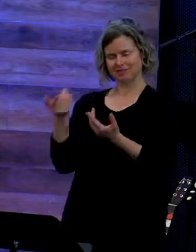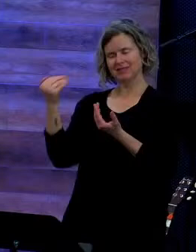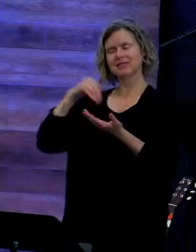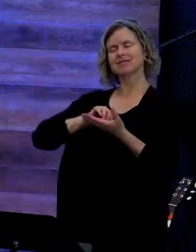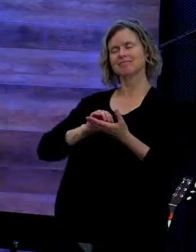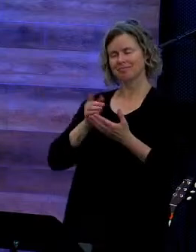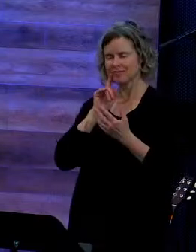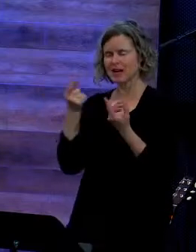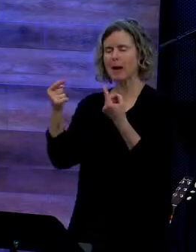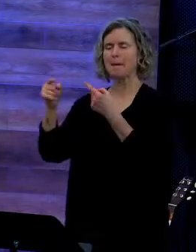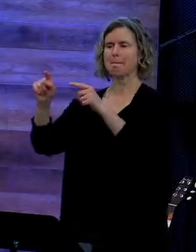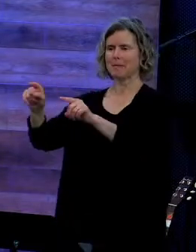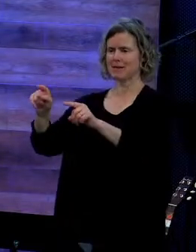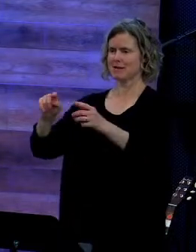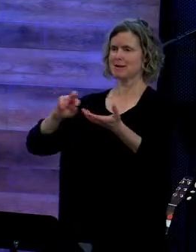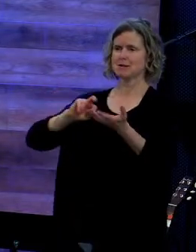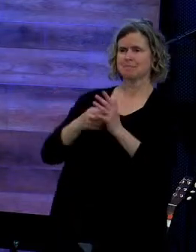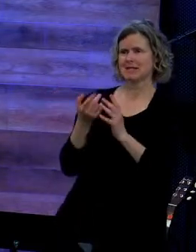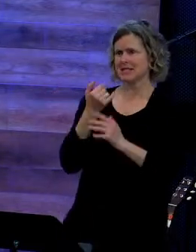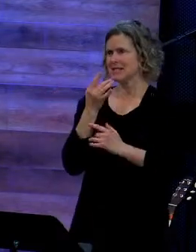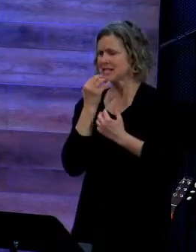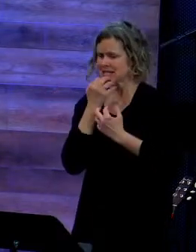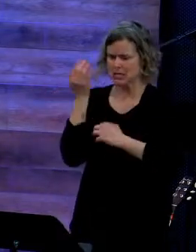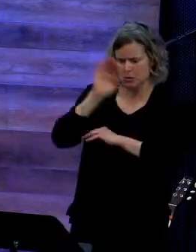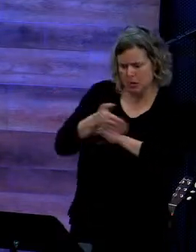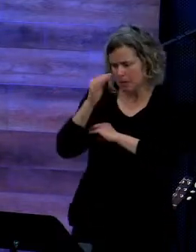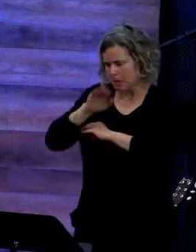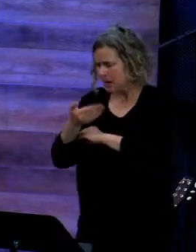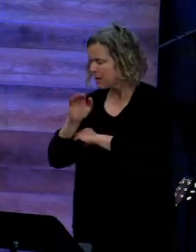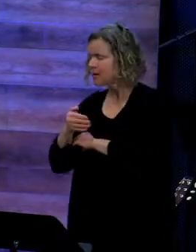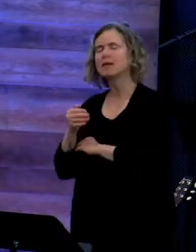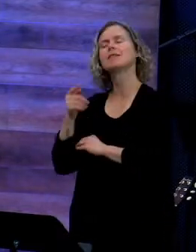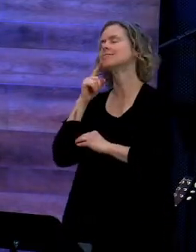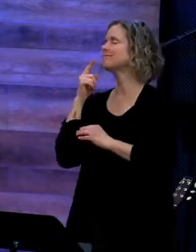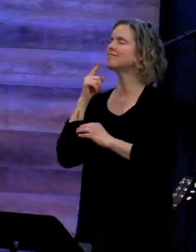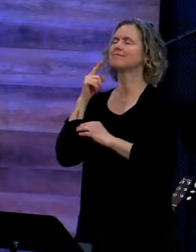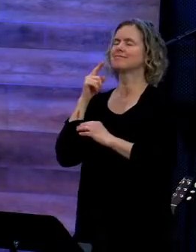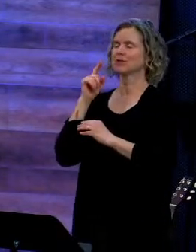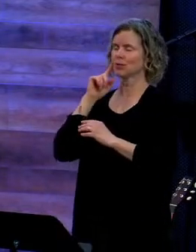peace with each other, final rest.